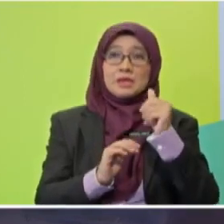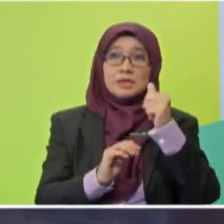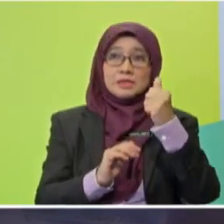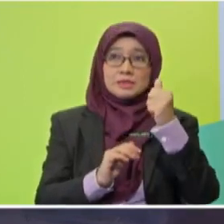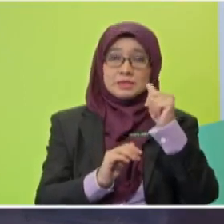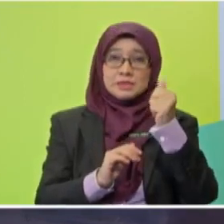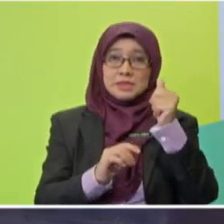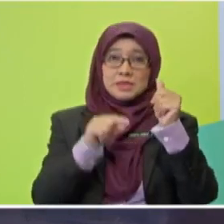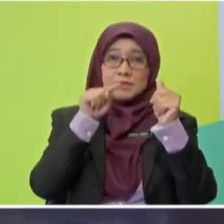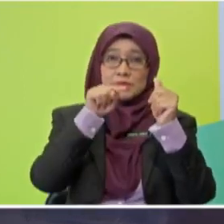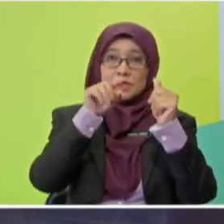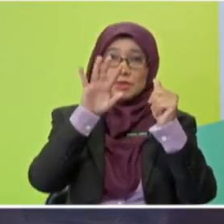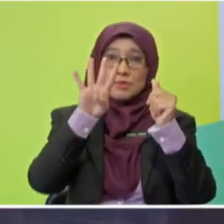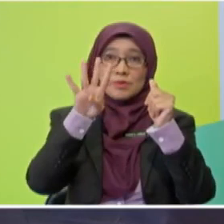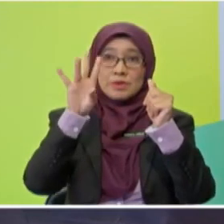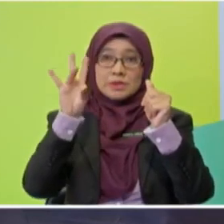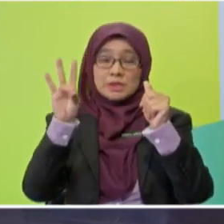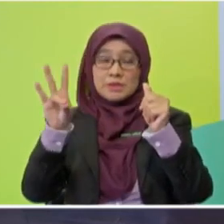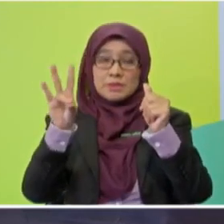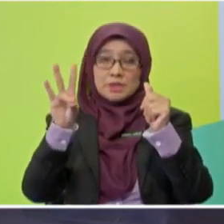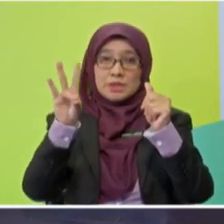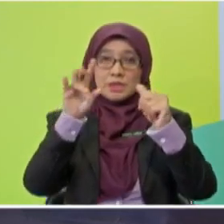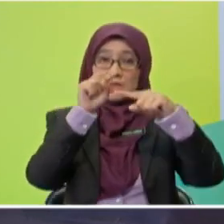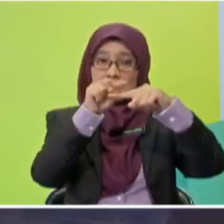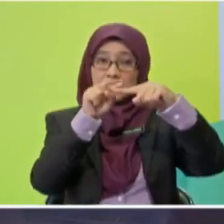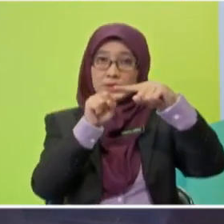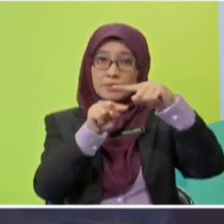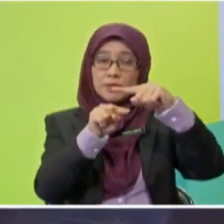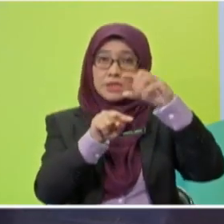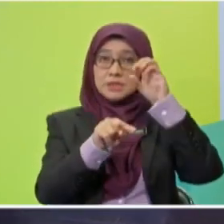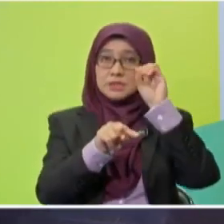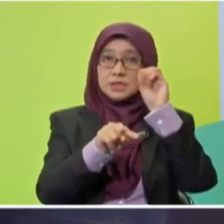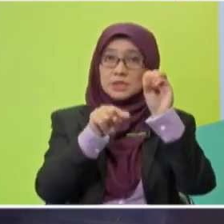This one. 10.47 divide by 0.3.